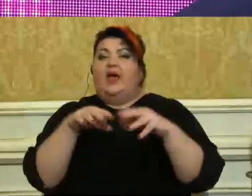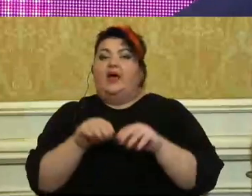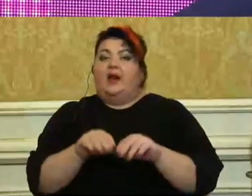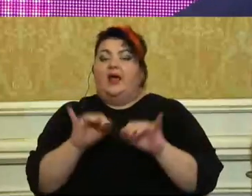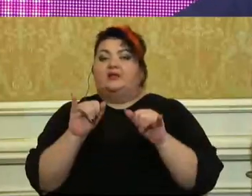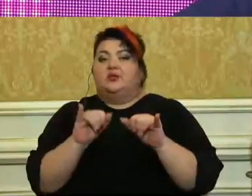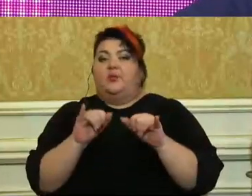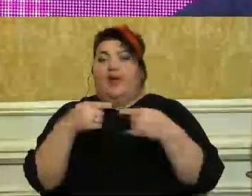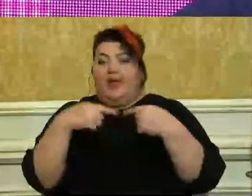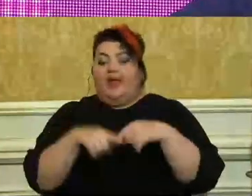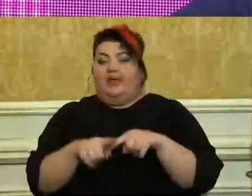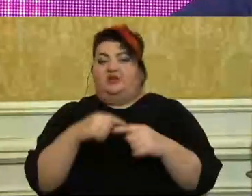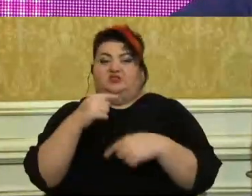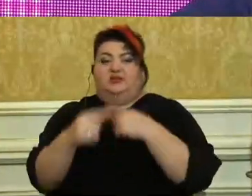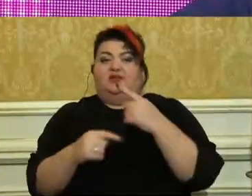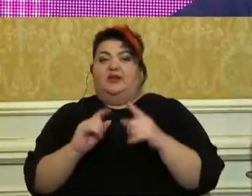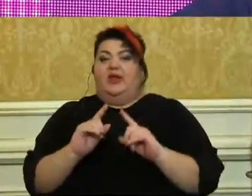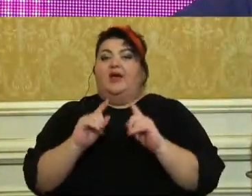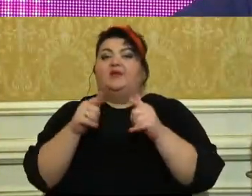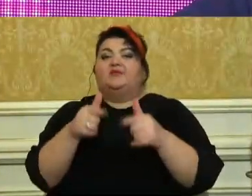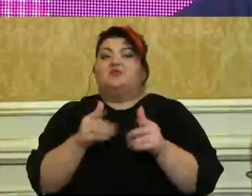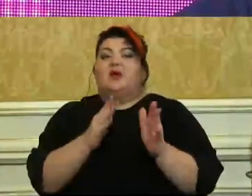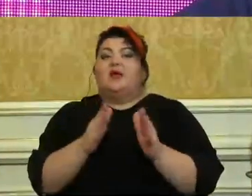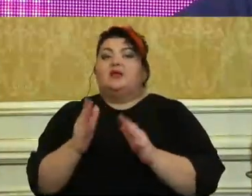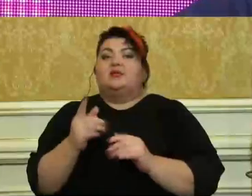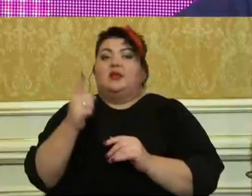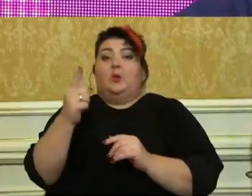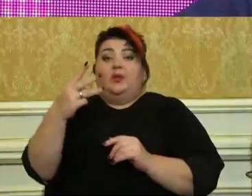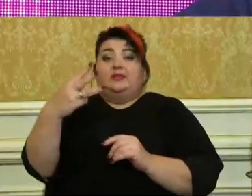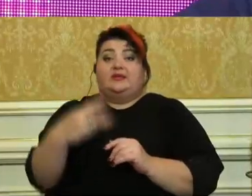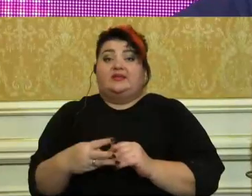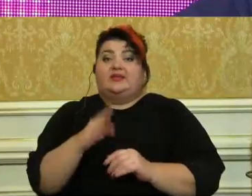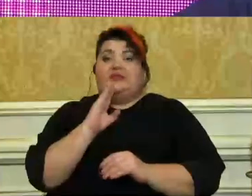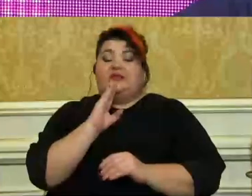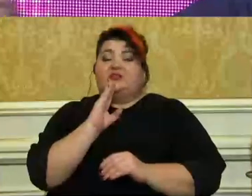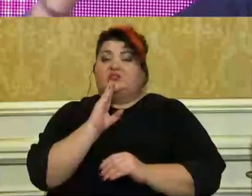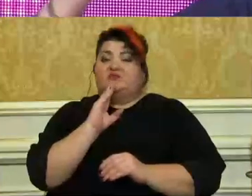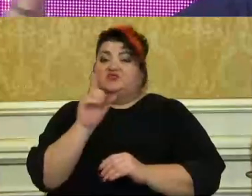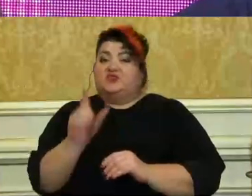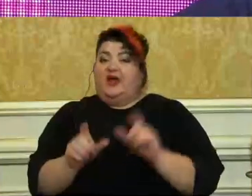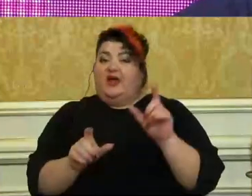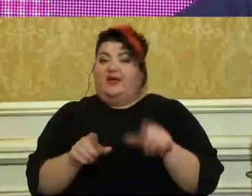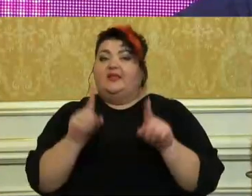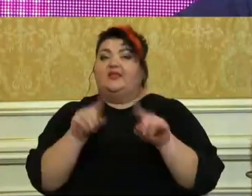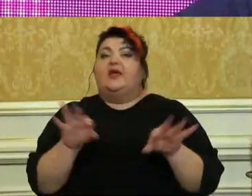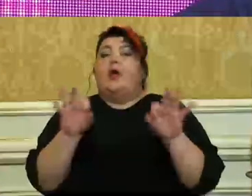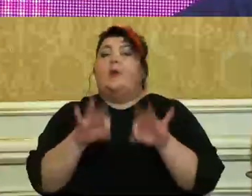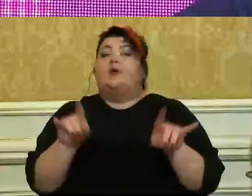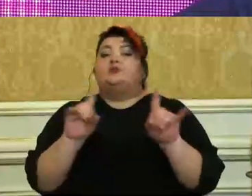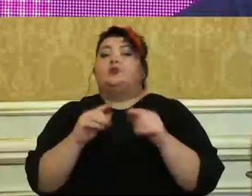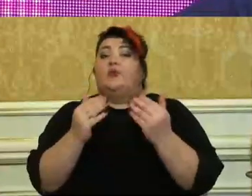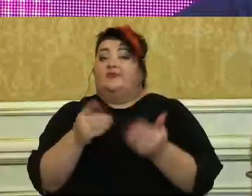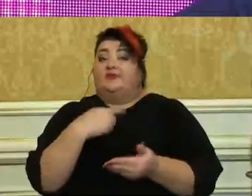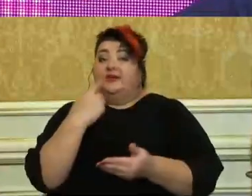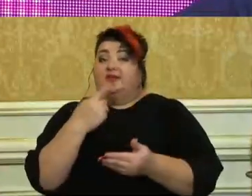of art and engineering too. So only one-third of girls are trying to enter to this very